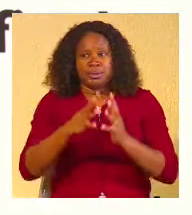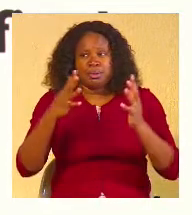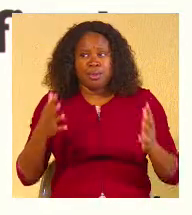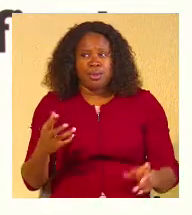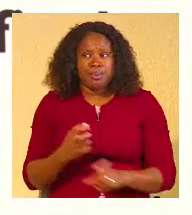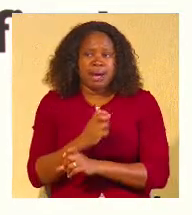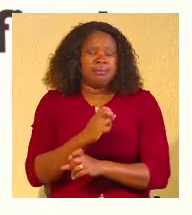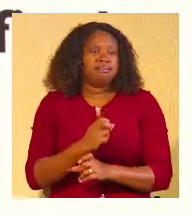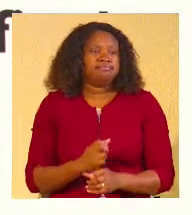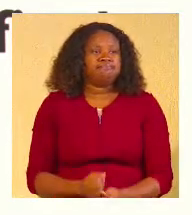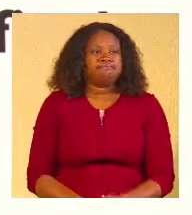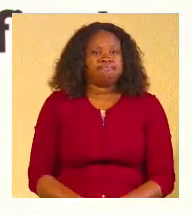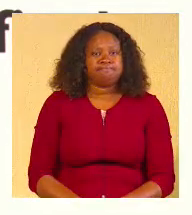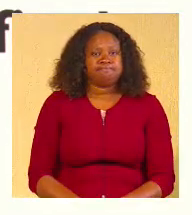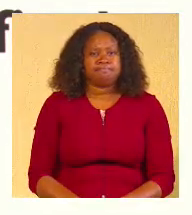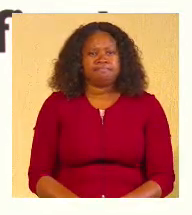hard-hit sector.